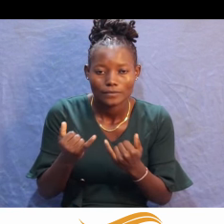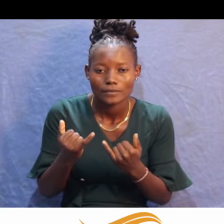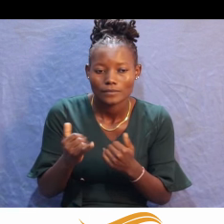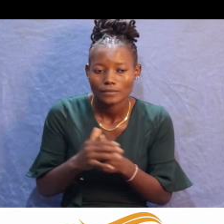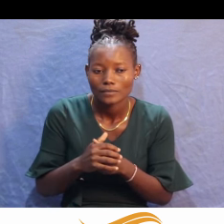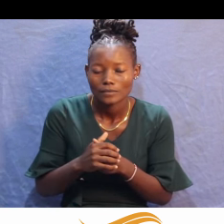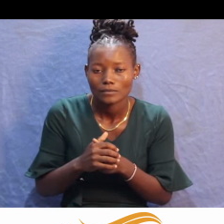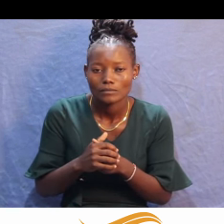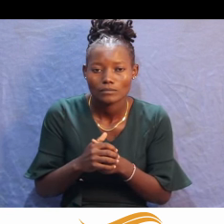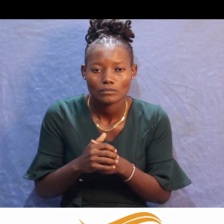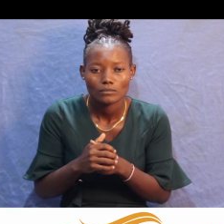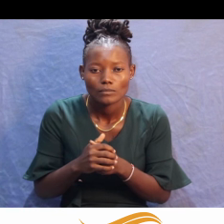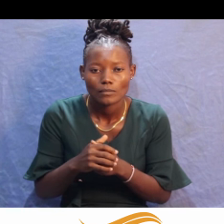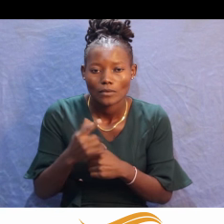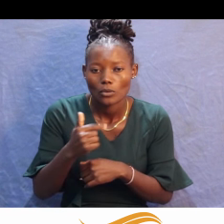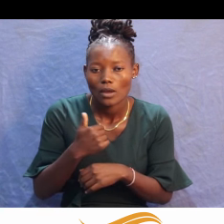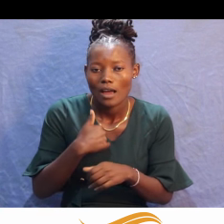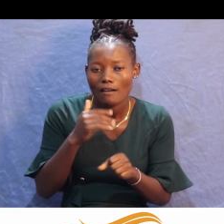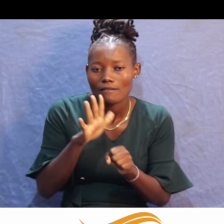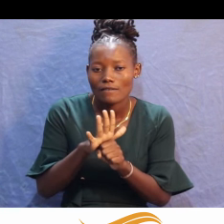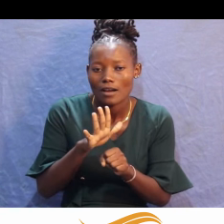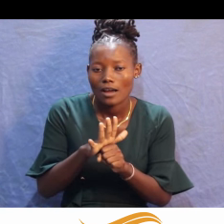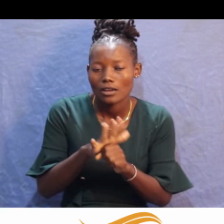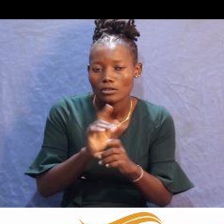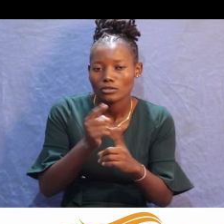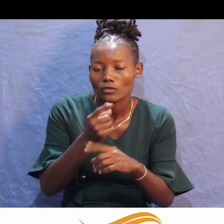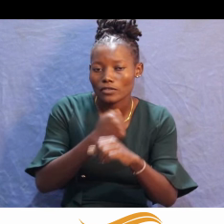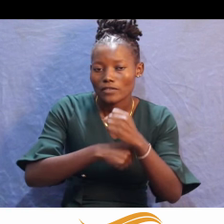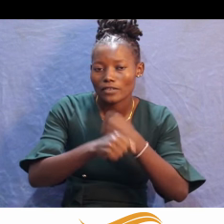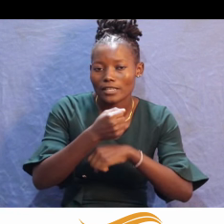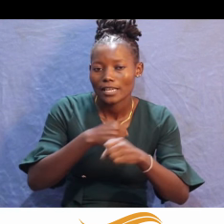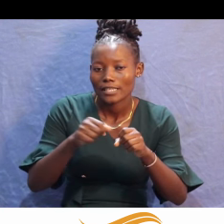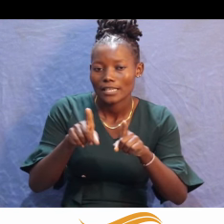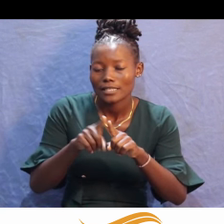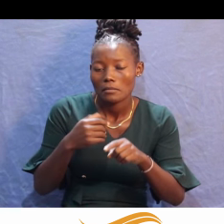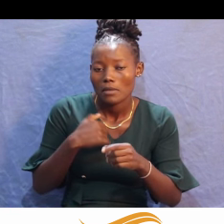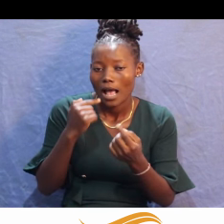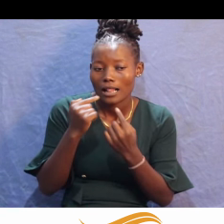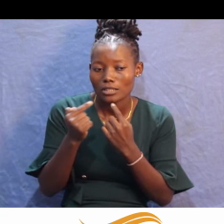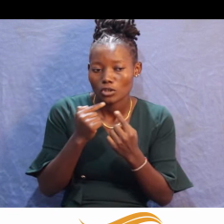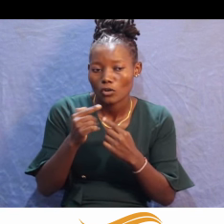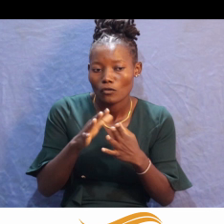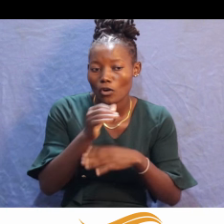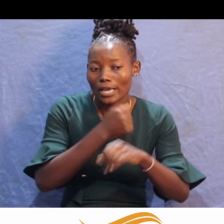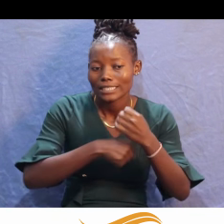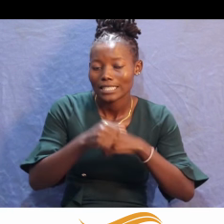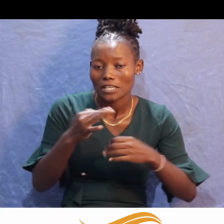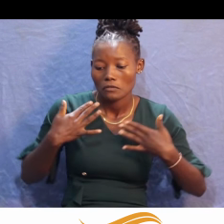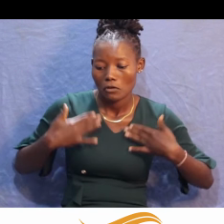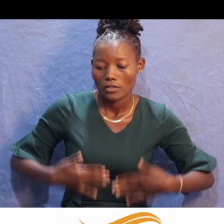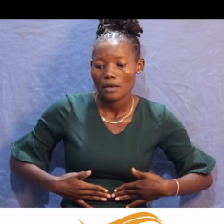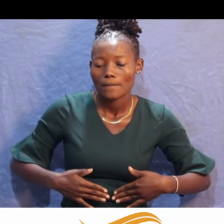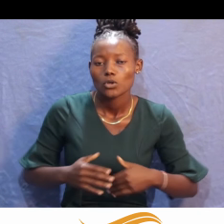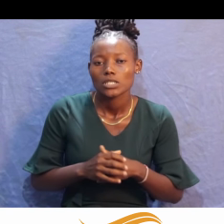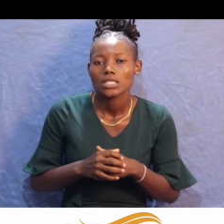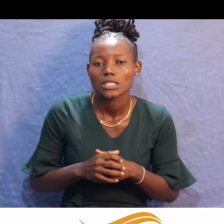but it points out there is so many benefits to exercise. And I speak of exercise for anybody, not just